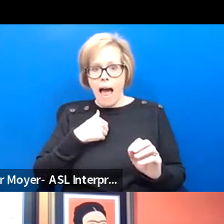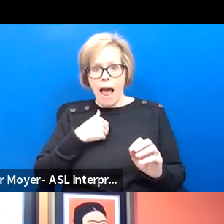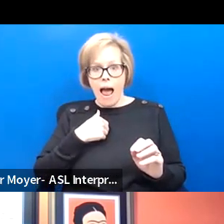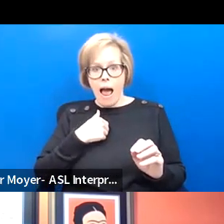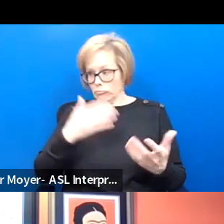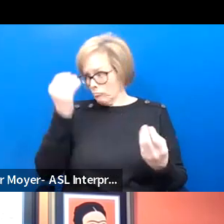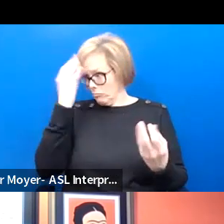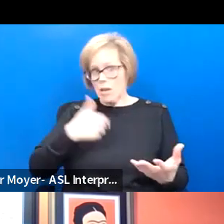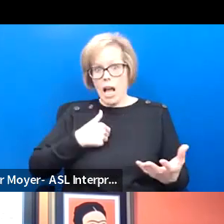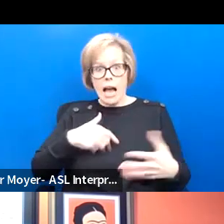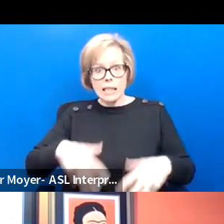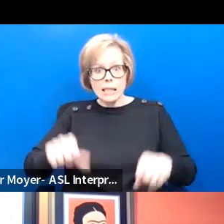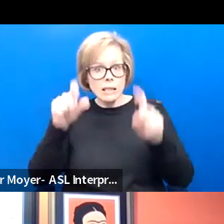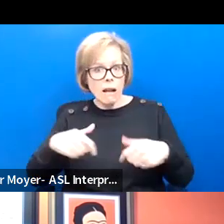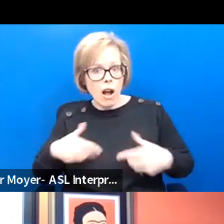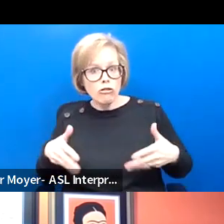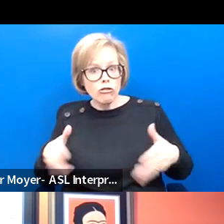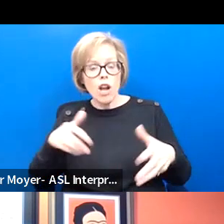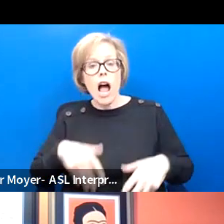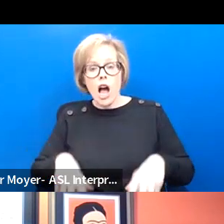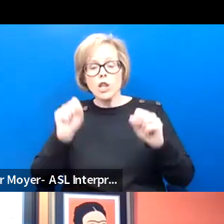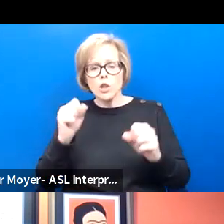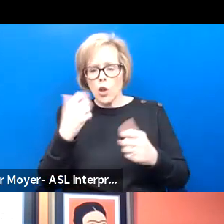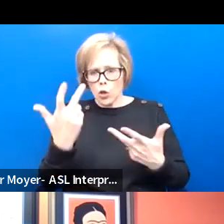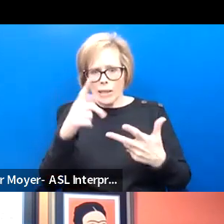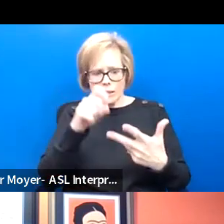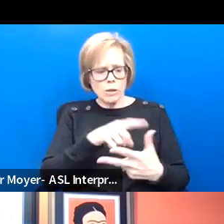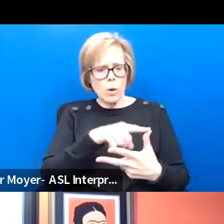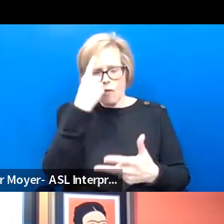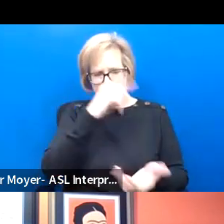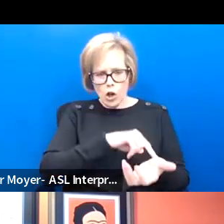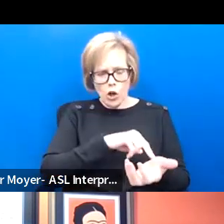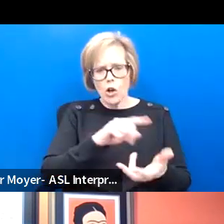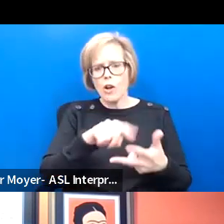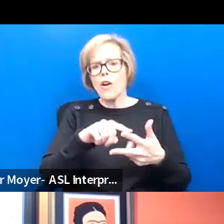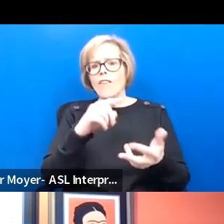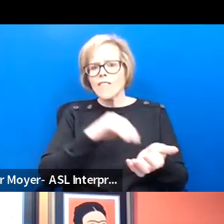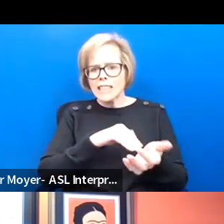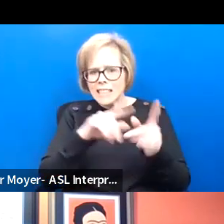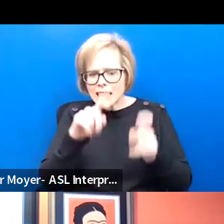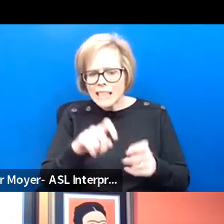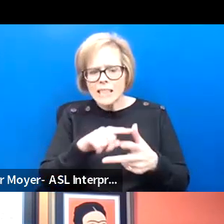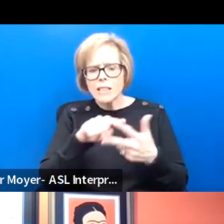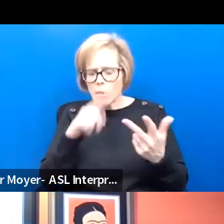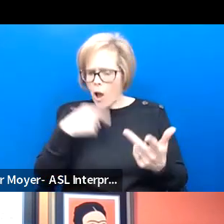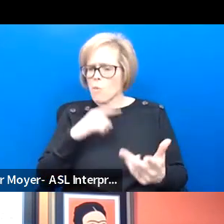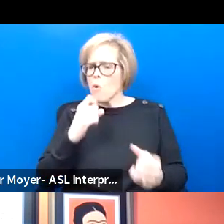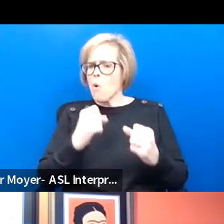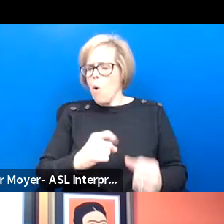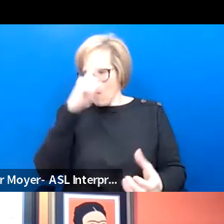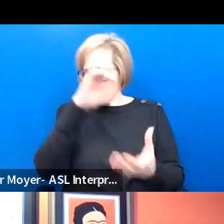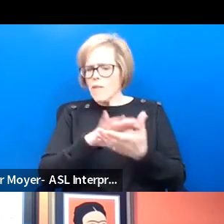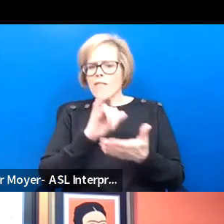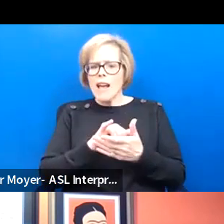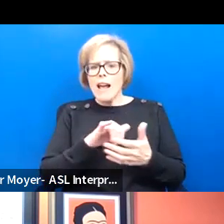assessed, and I took all 3 assessments, one for nurse, the physician assessment, etc., because I really strongly believe that you have to